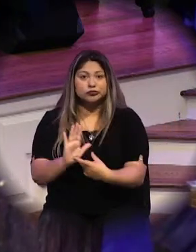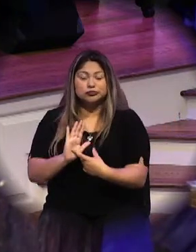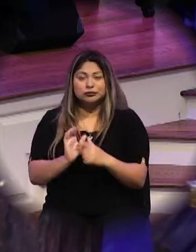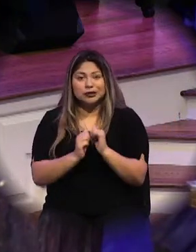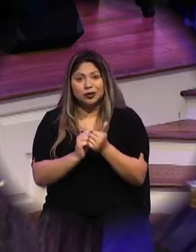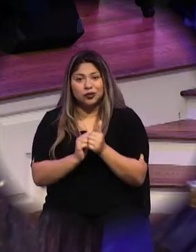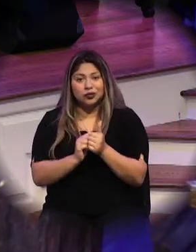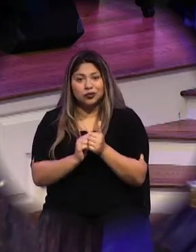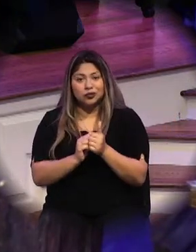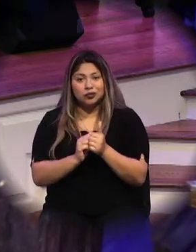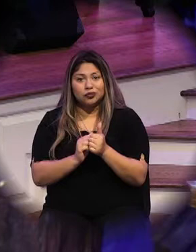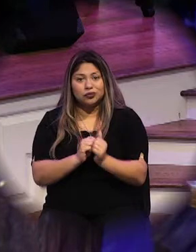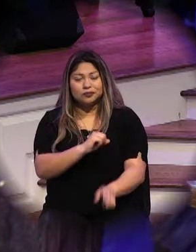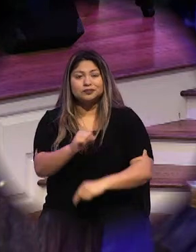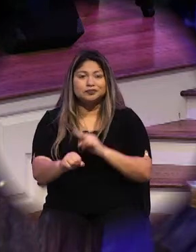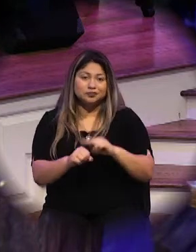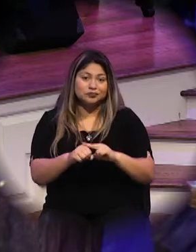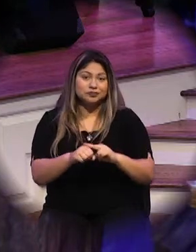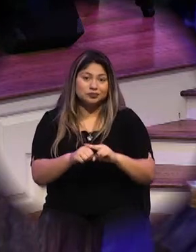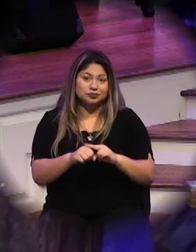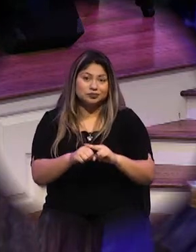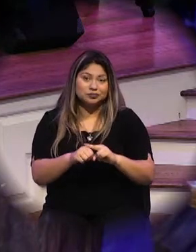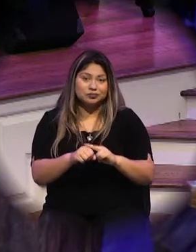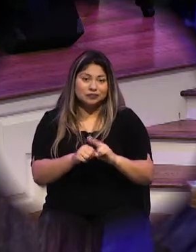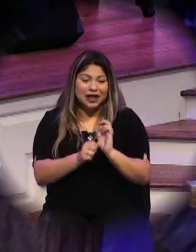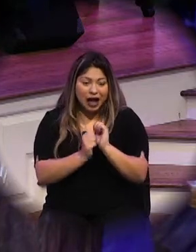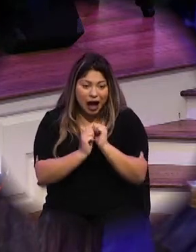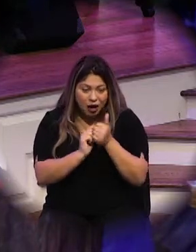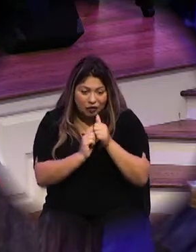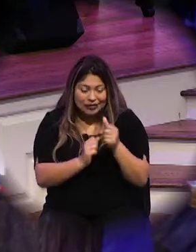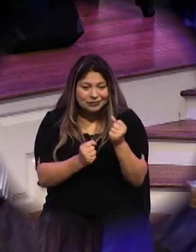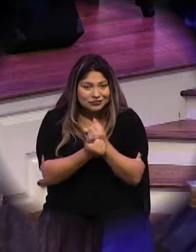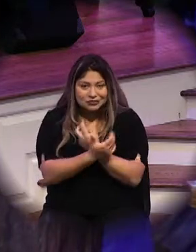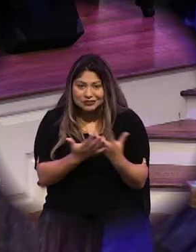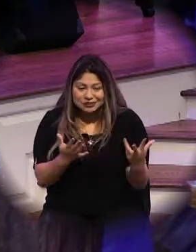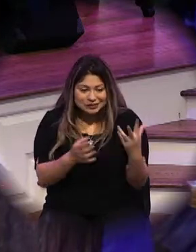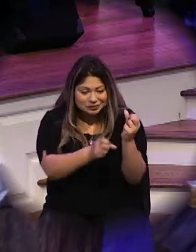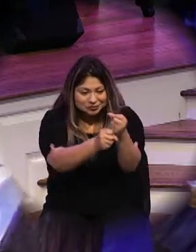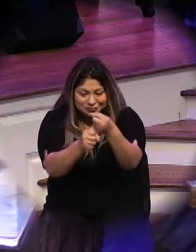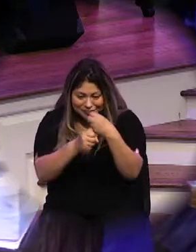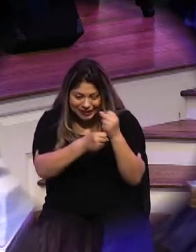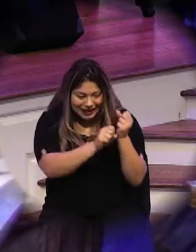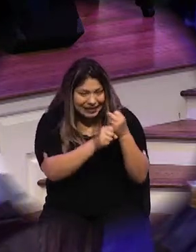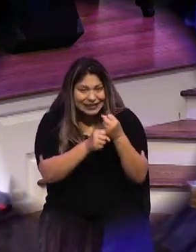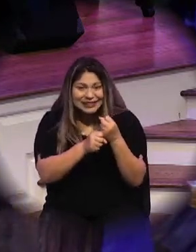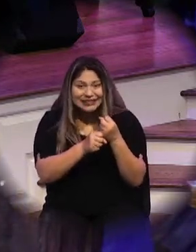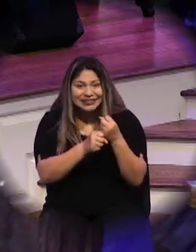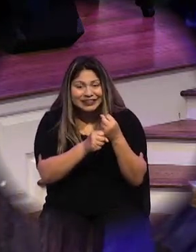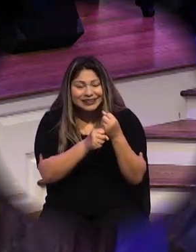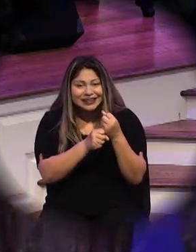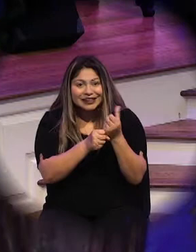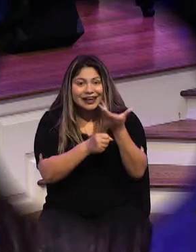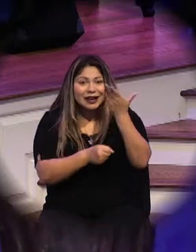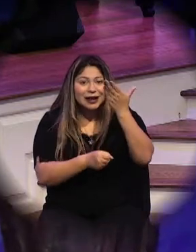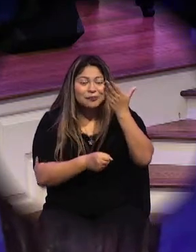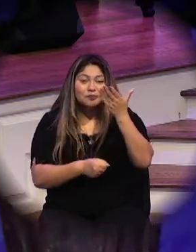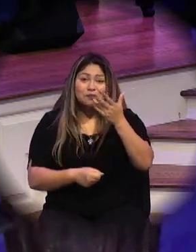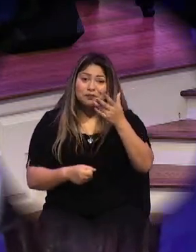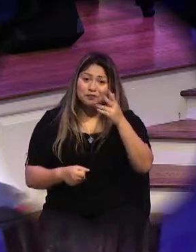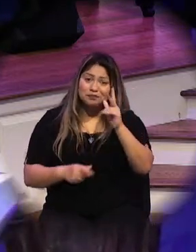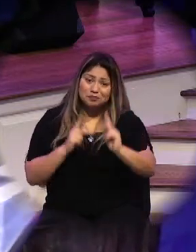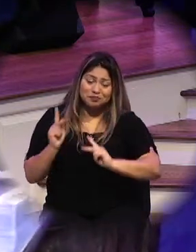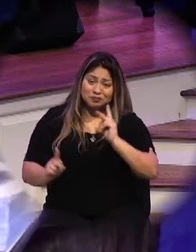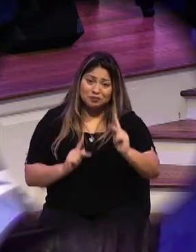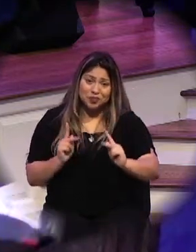seen, being understood from what has been made, so that men are without excuse. What Paul meant was that when we look